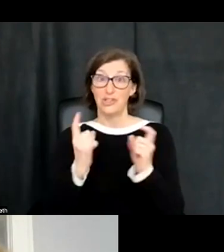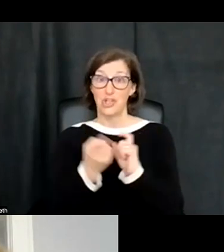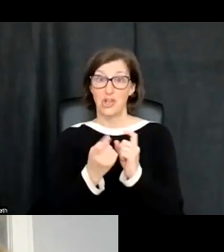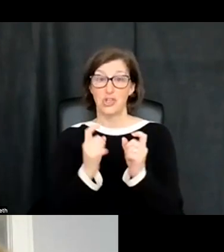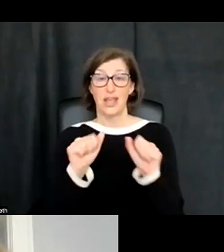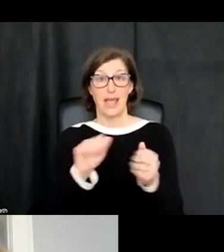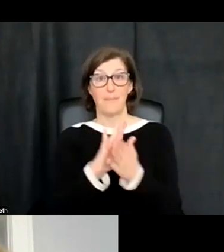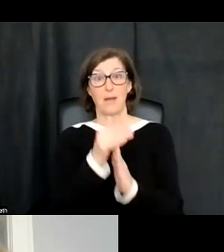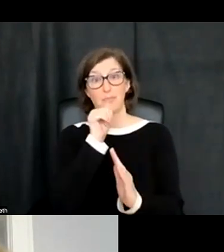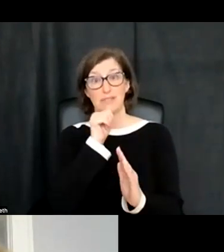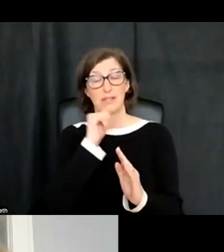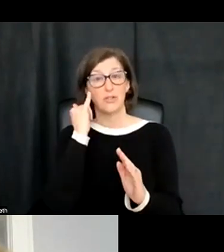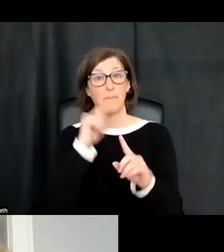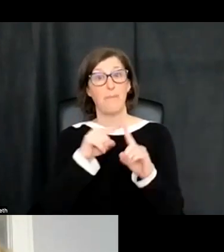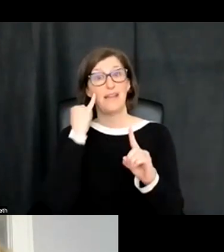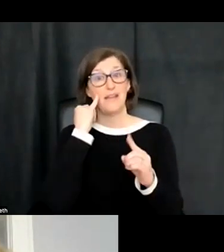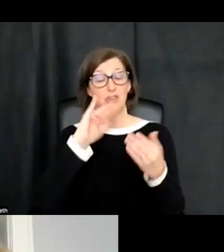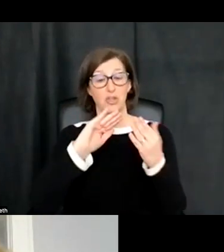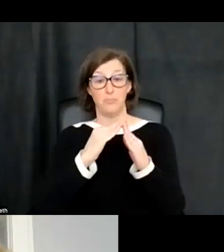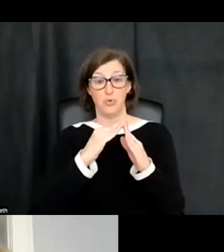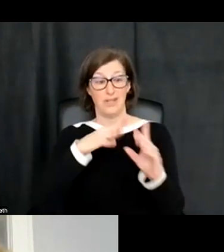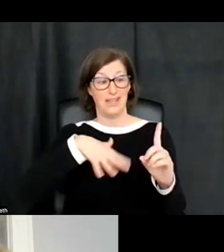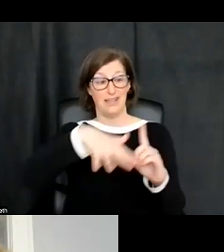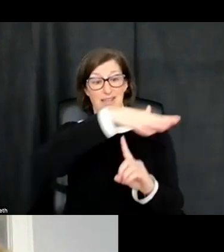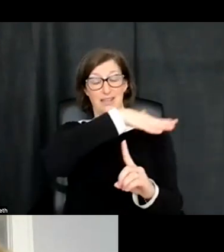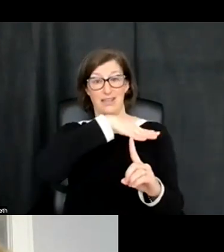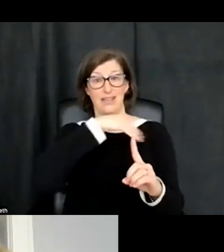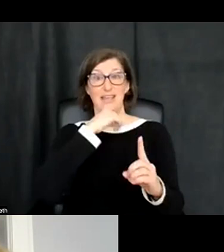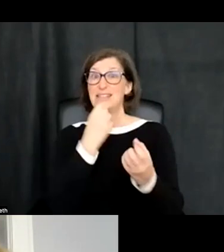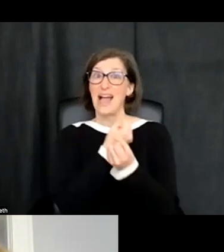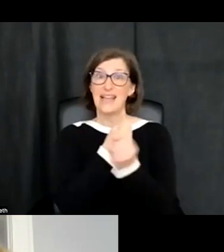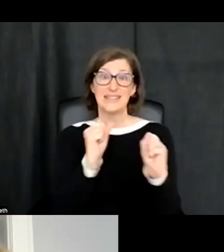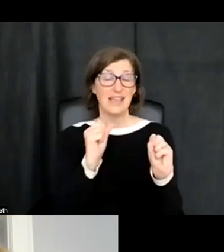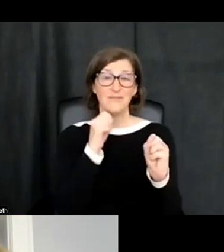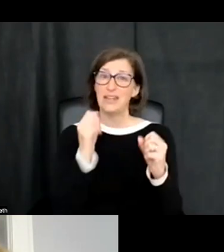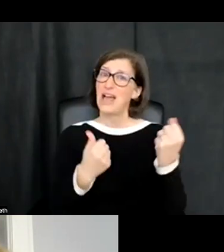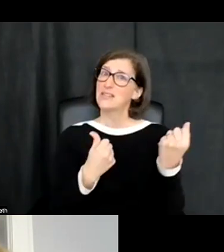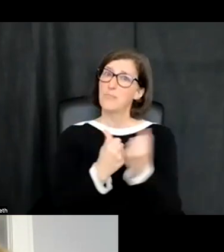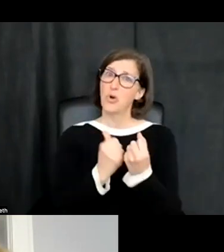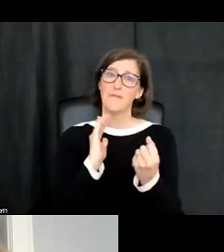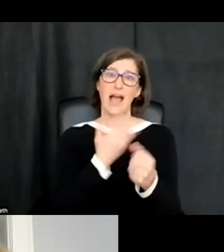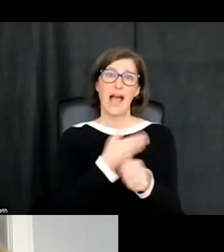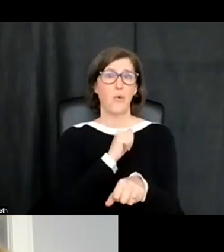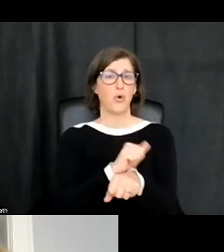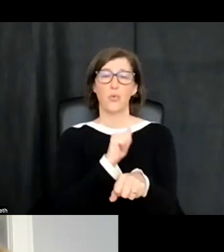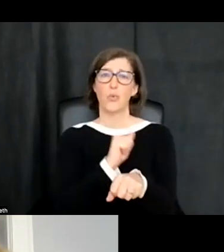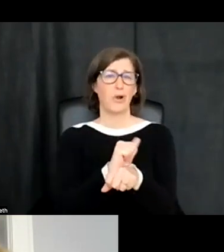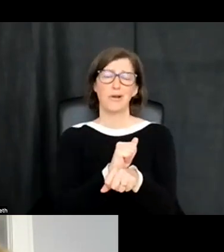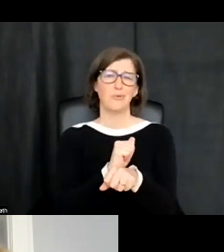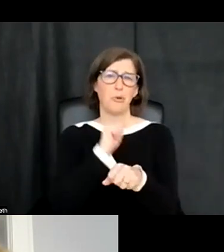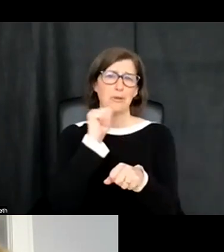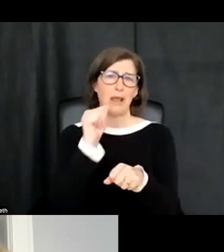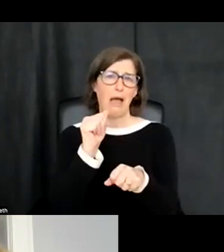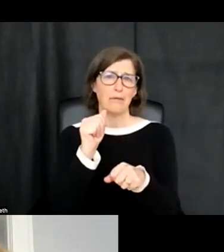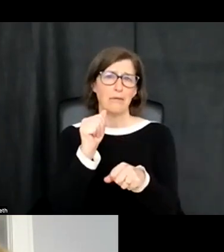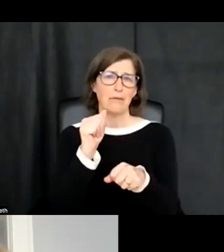resilient, but as long as the community that the child is within is not safe and supportive, our work will be undermined. So thank